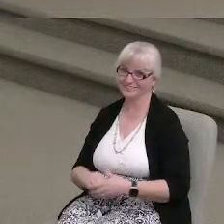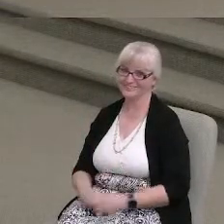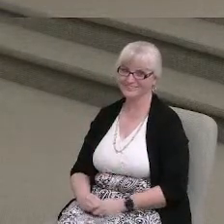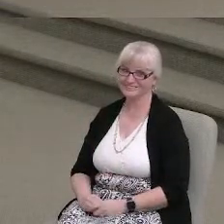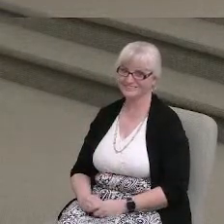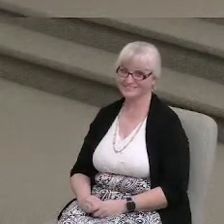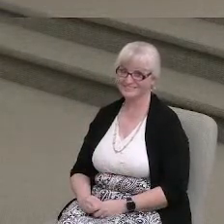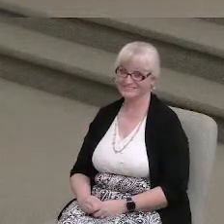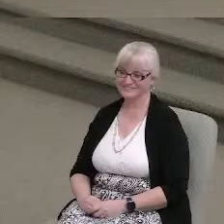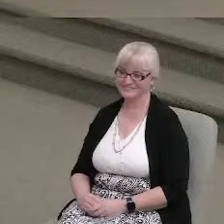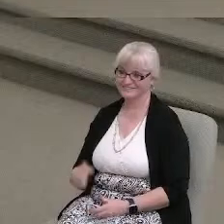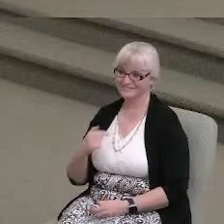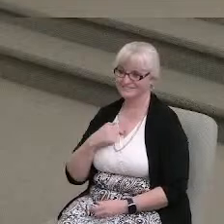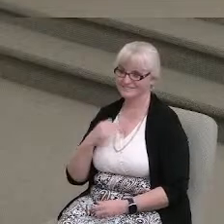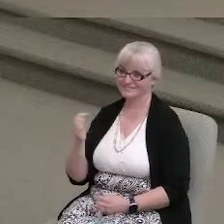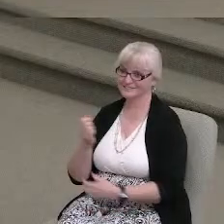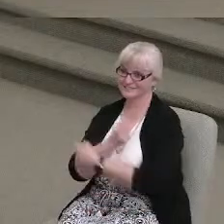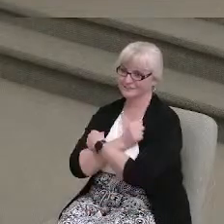And I love you all.